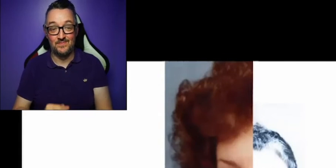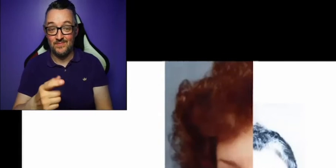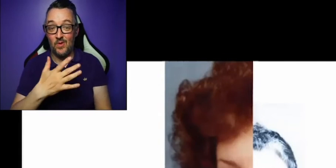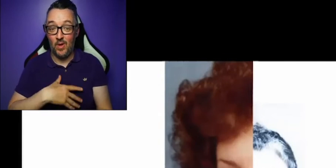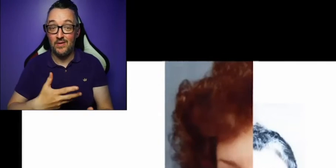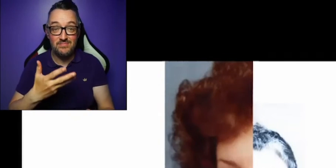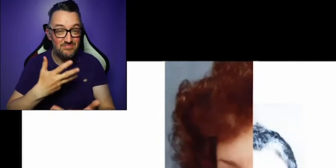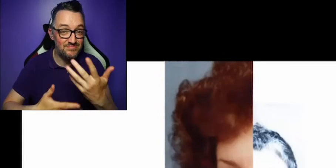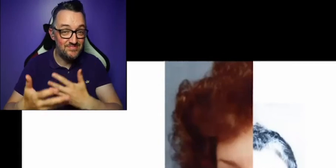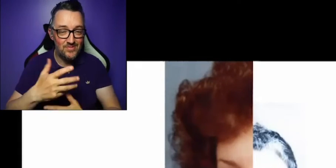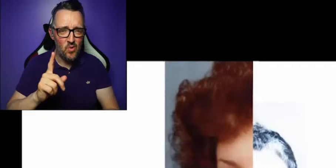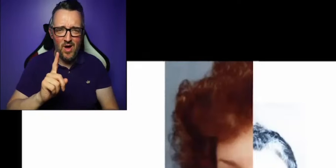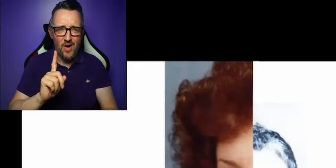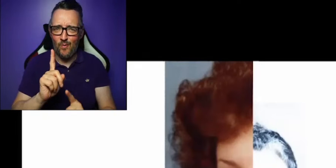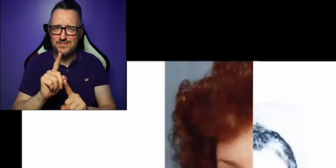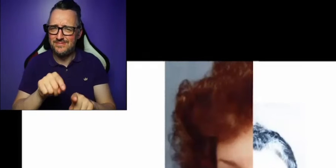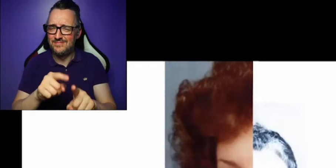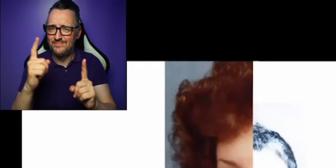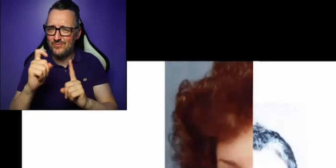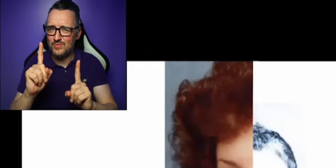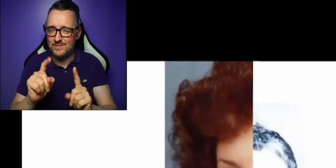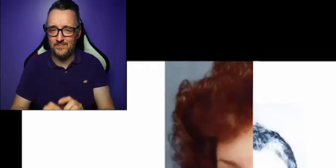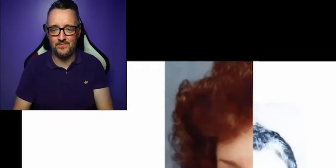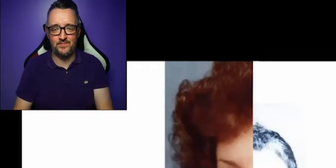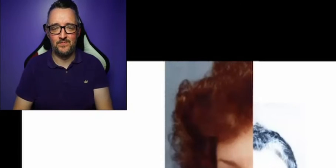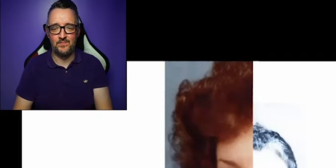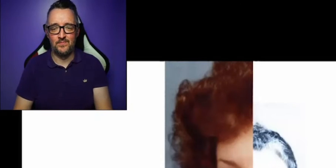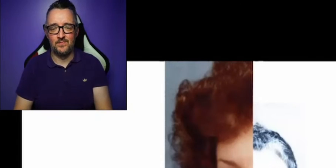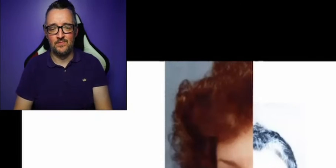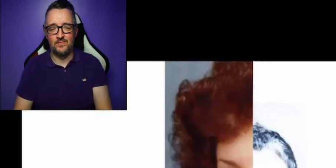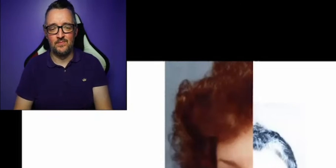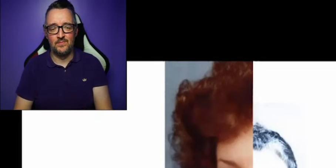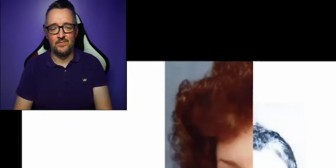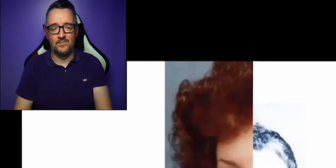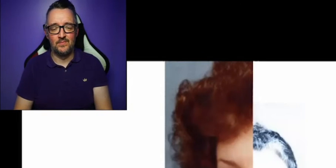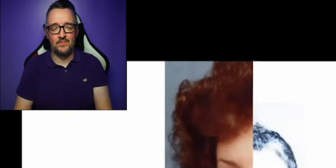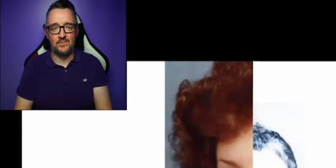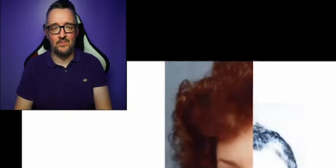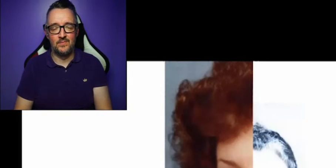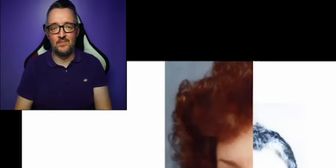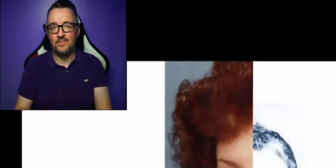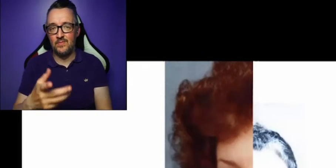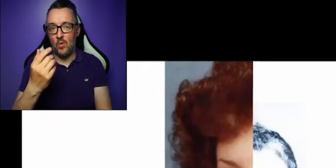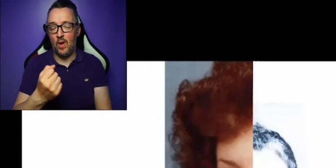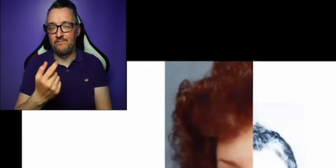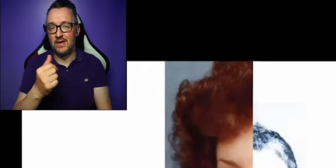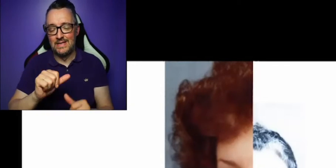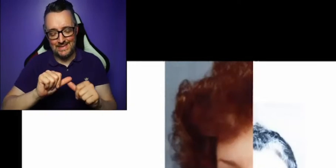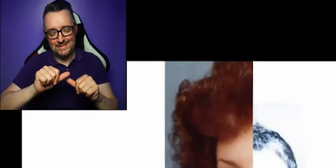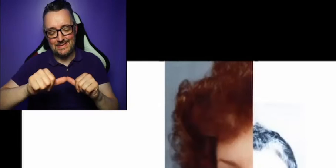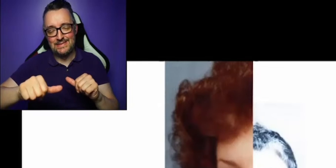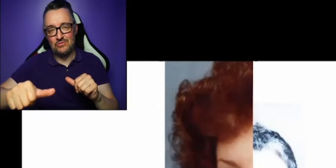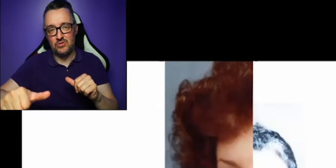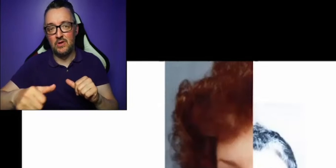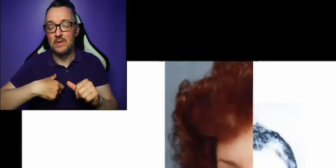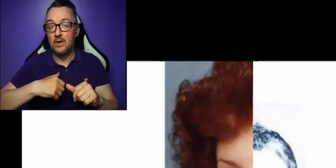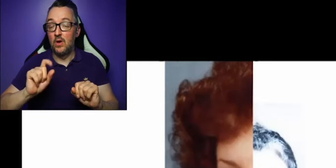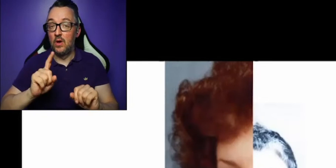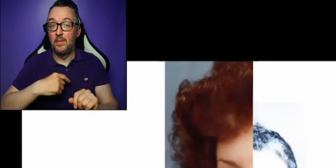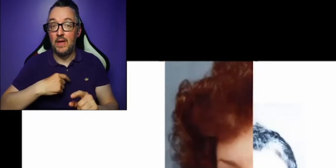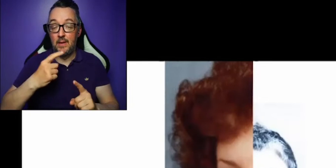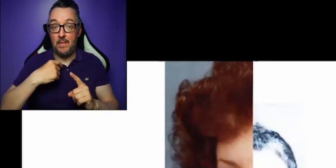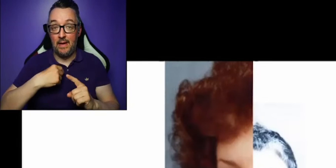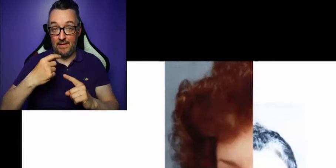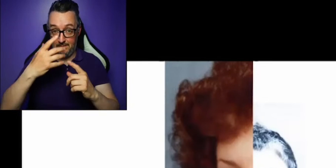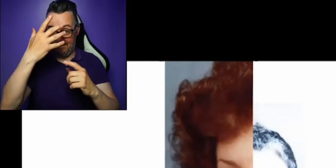do you want to briefly say what this image is? Well, it's one of a series of images where I started splicing